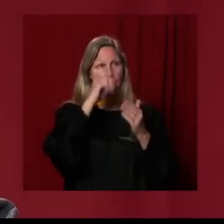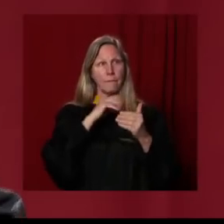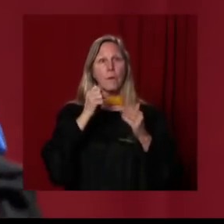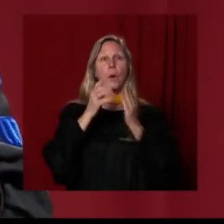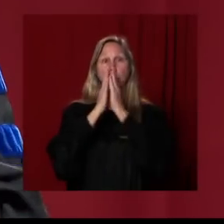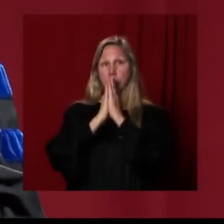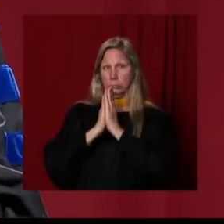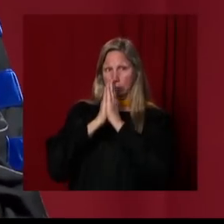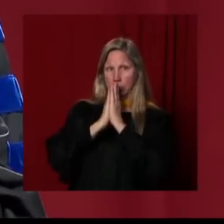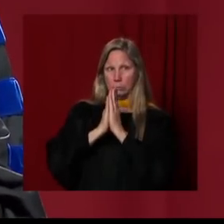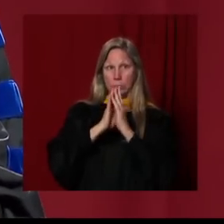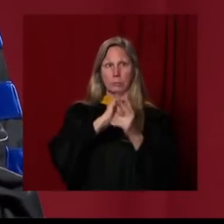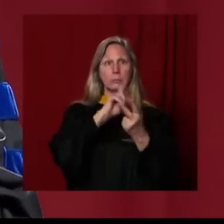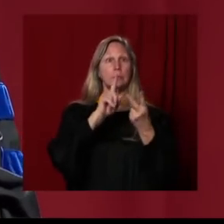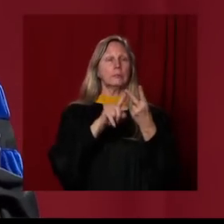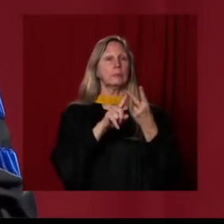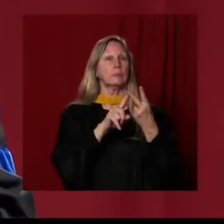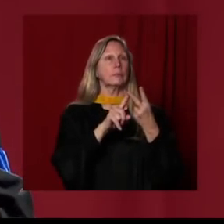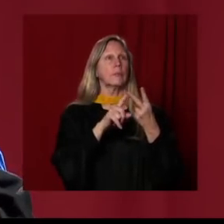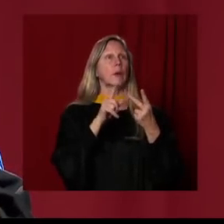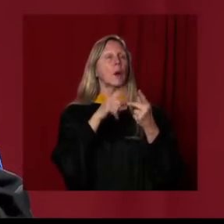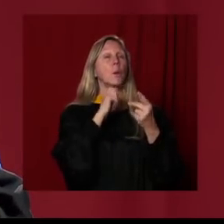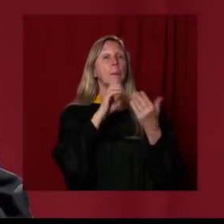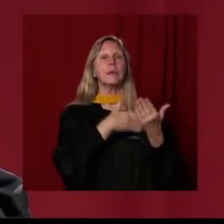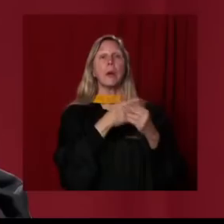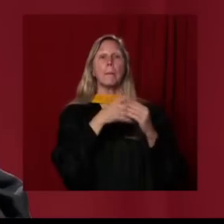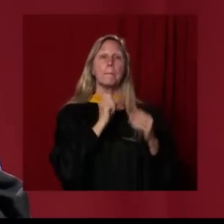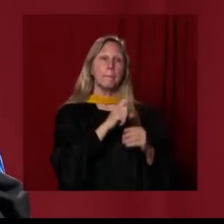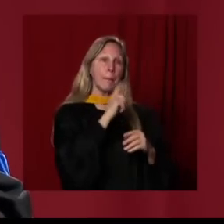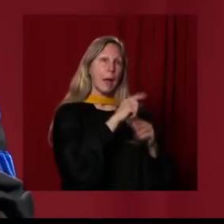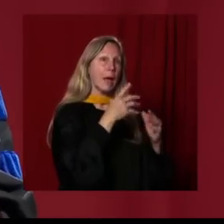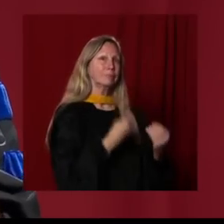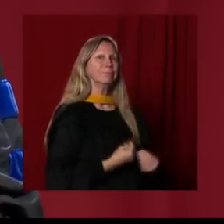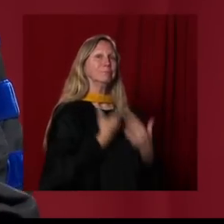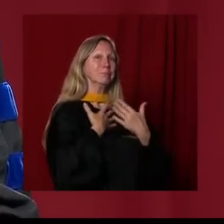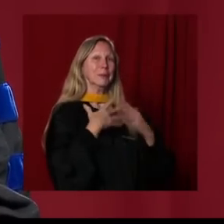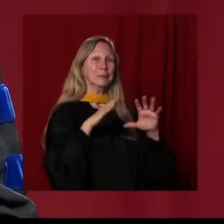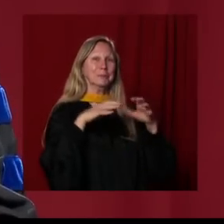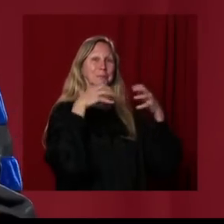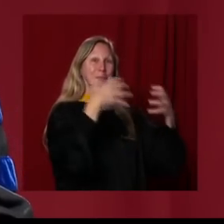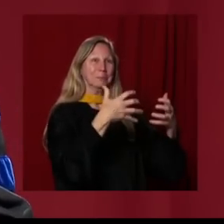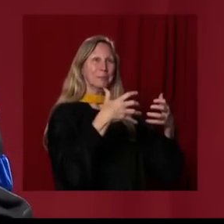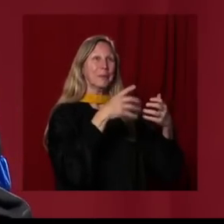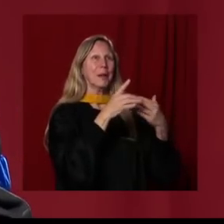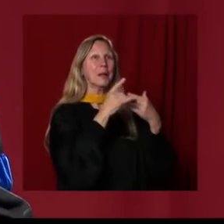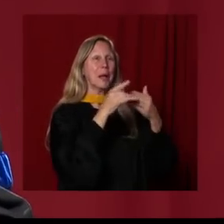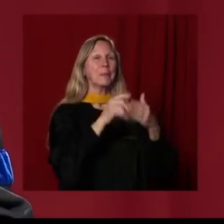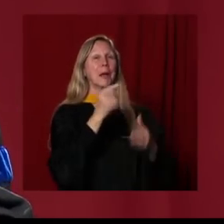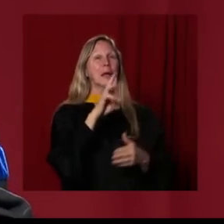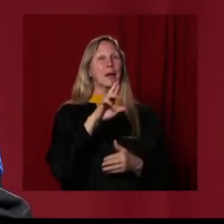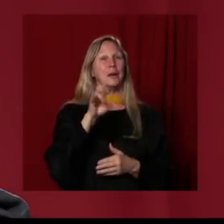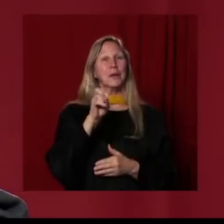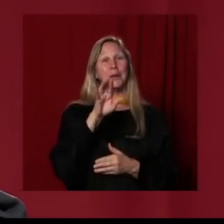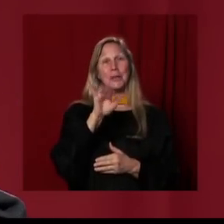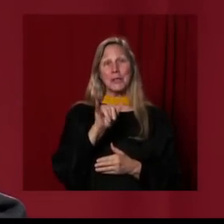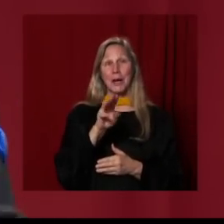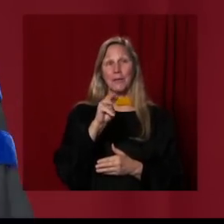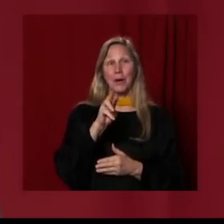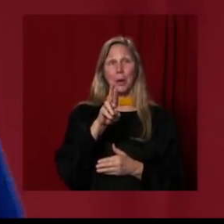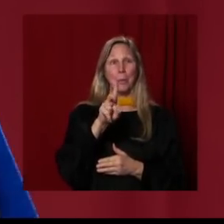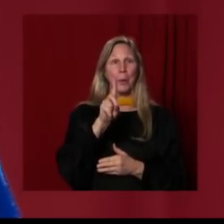invocation, which will be sung by the inspirational chorale conducted by Dr. Jeffrey Murdoch.